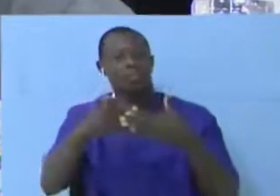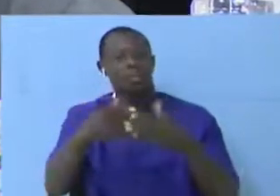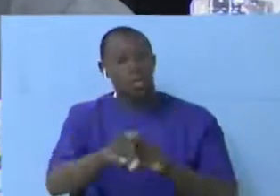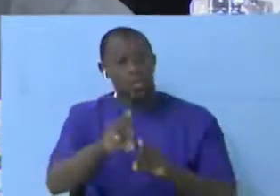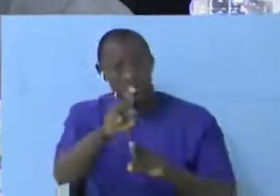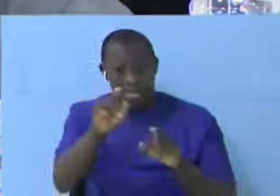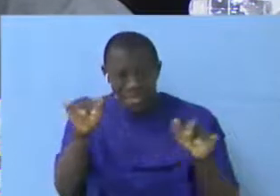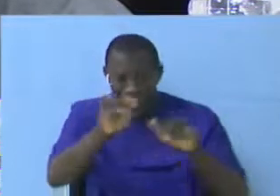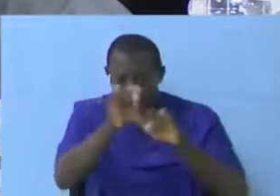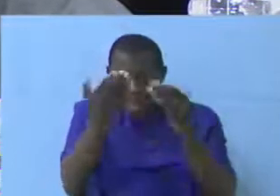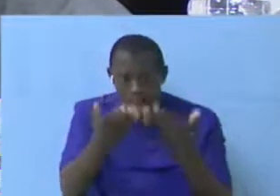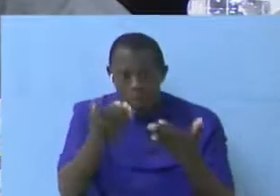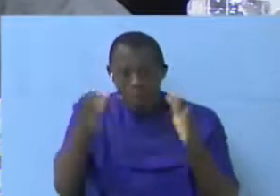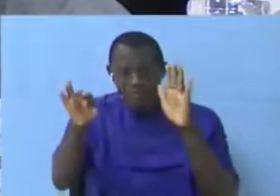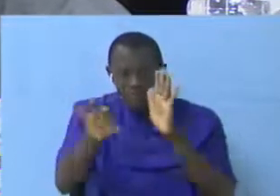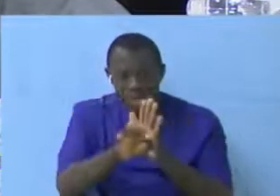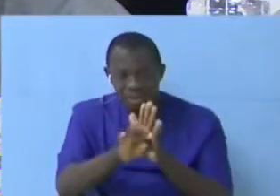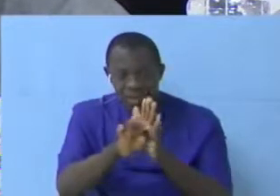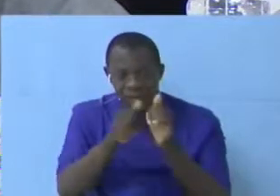that?